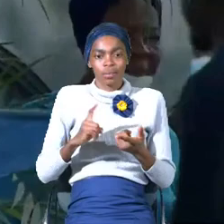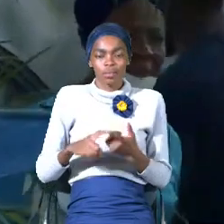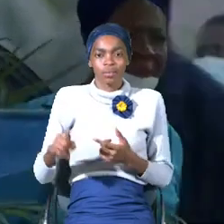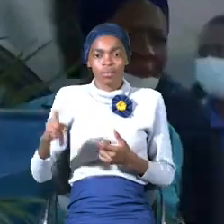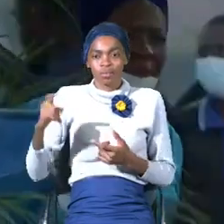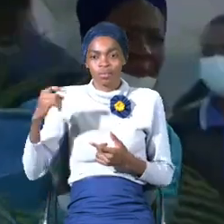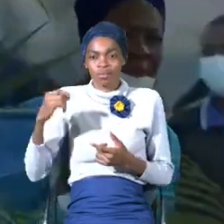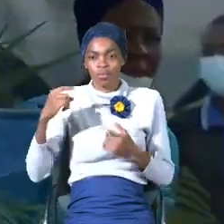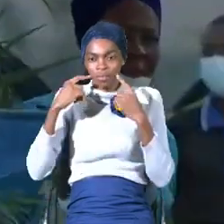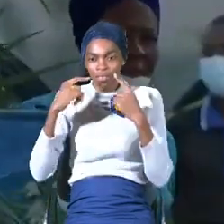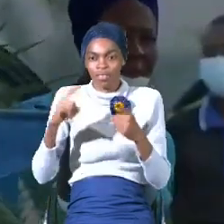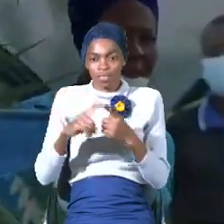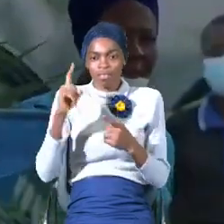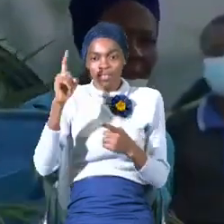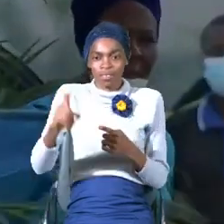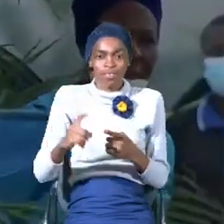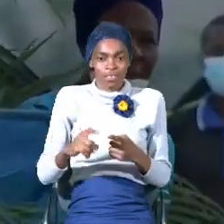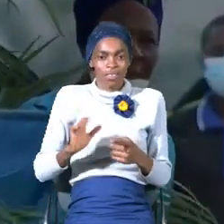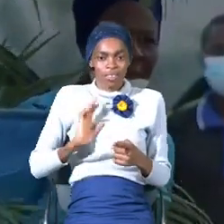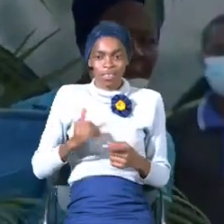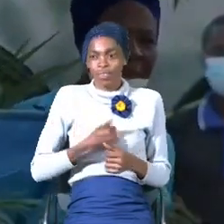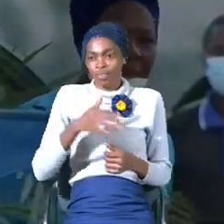our Father,